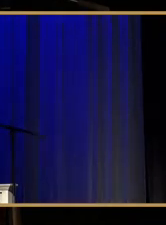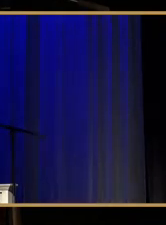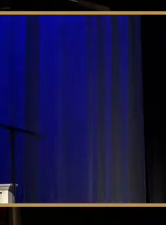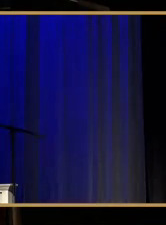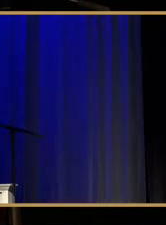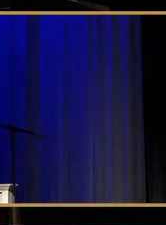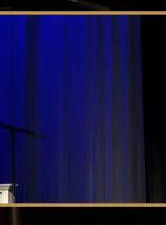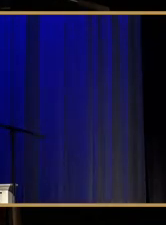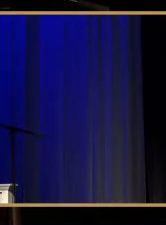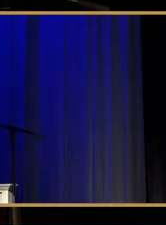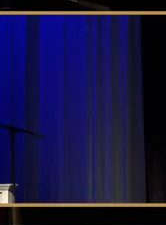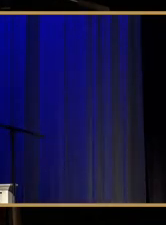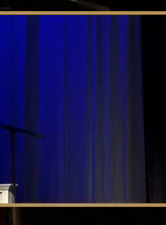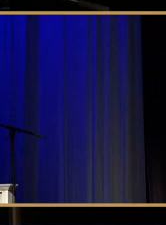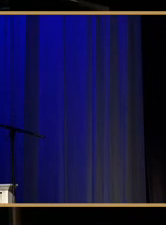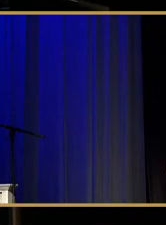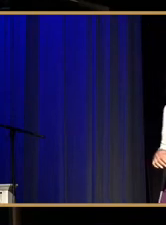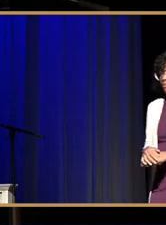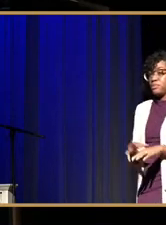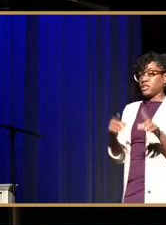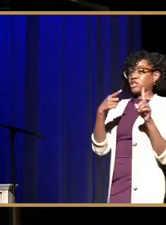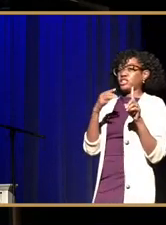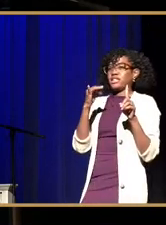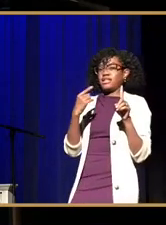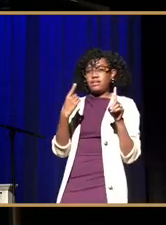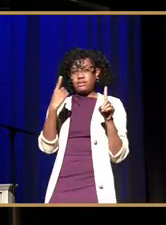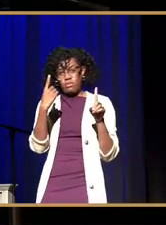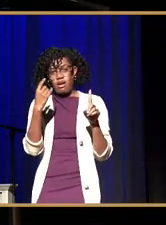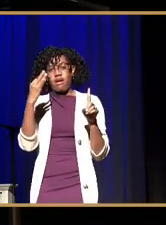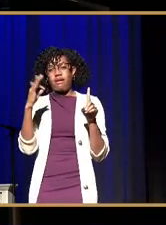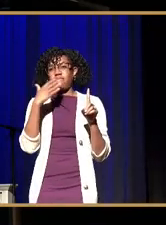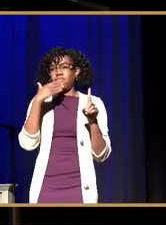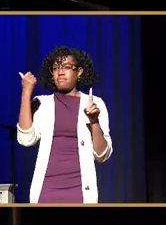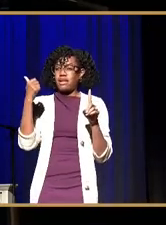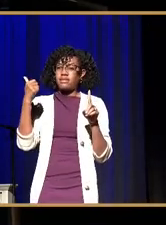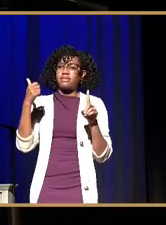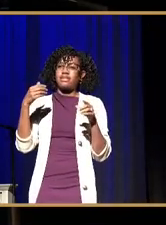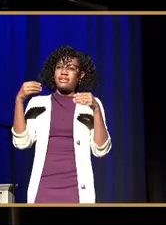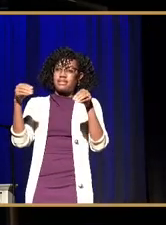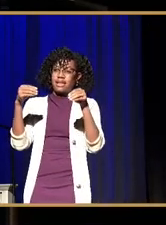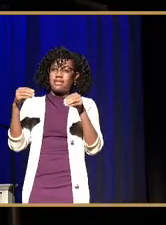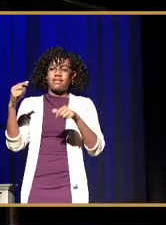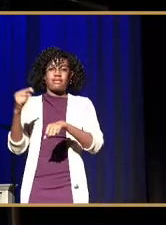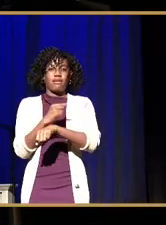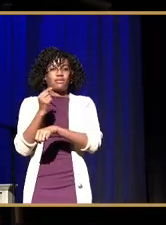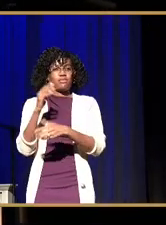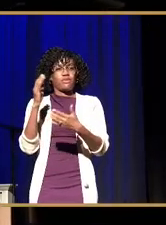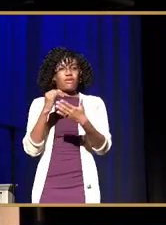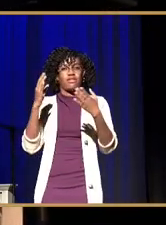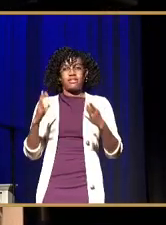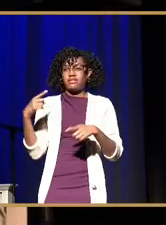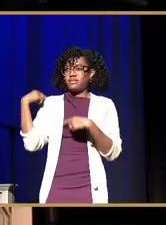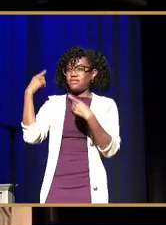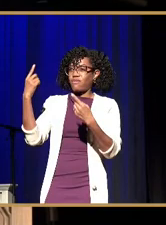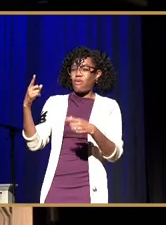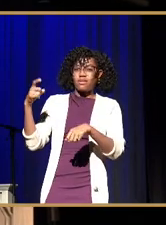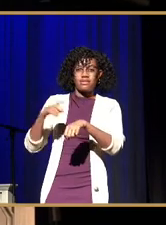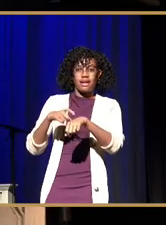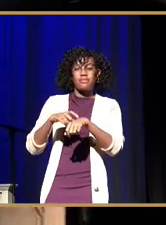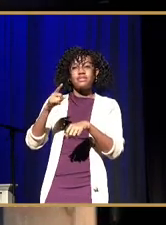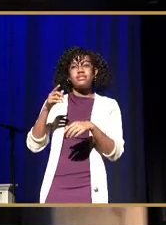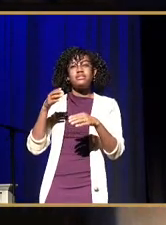She is one of the best-selling gospel artists of all time. Having sold over 10 million albums